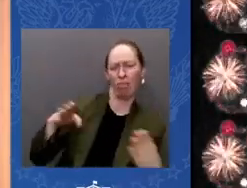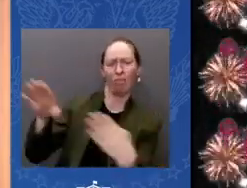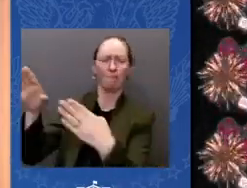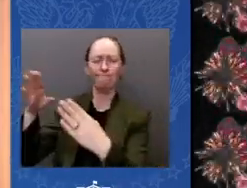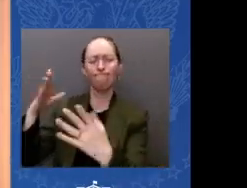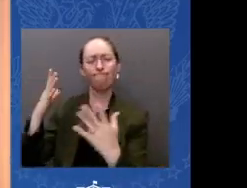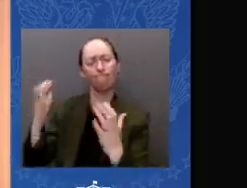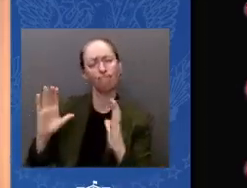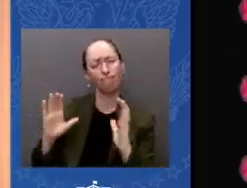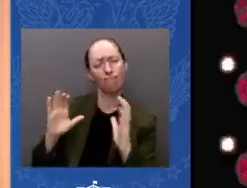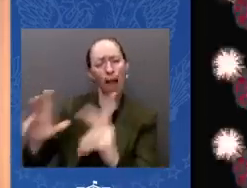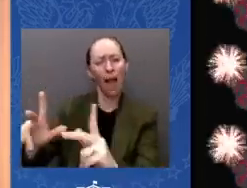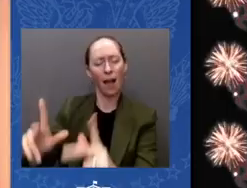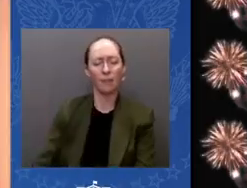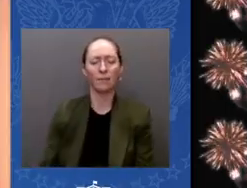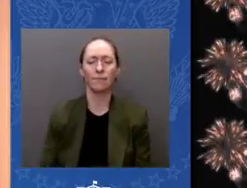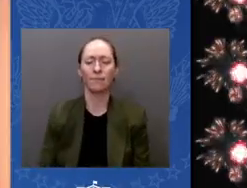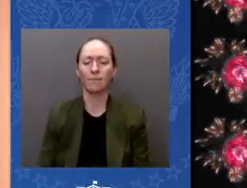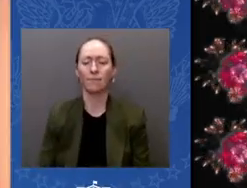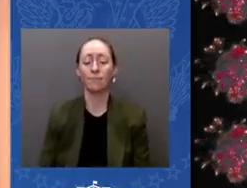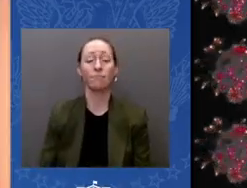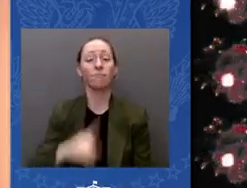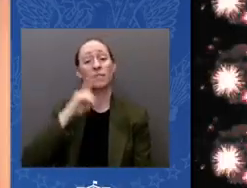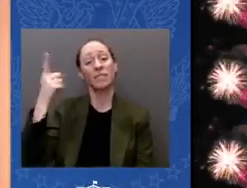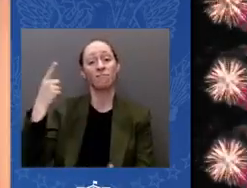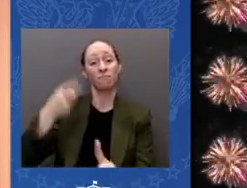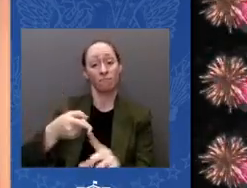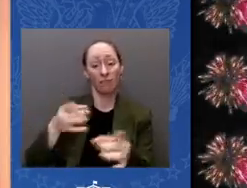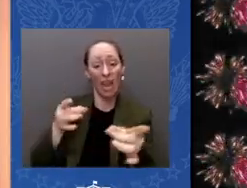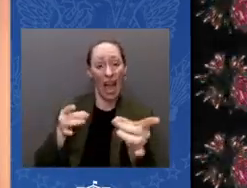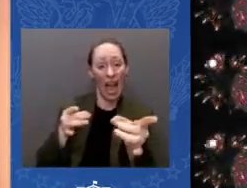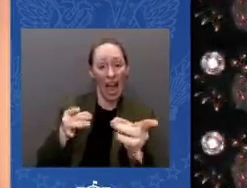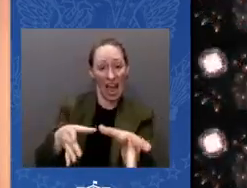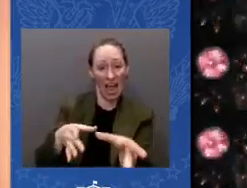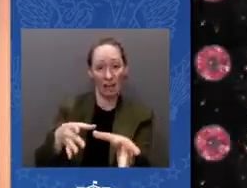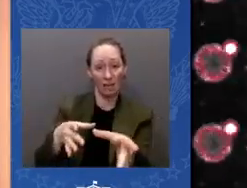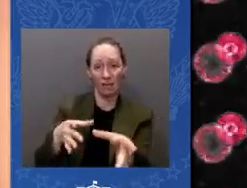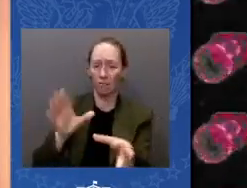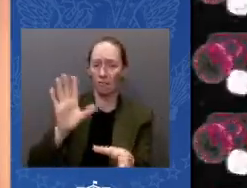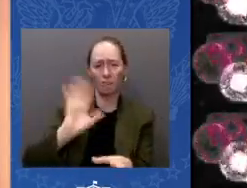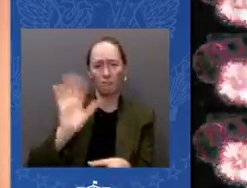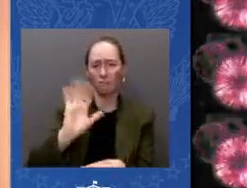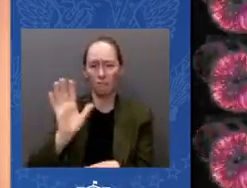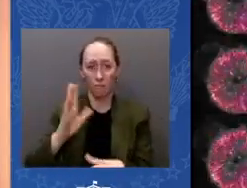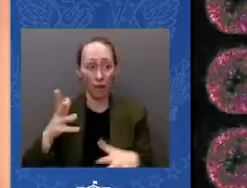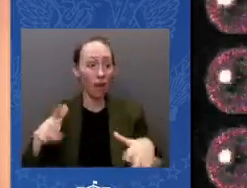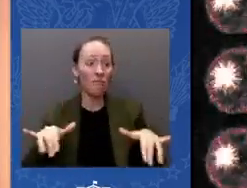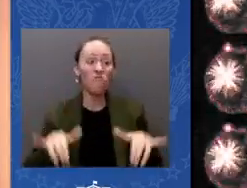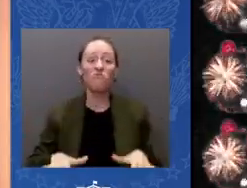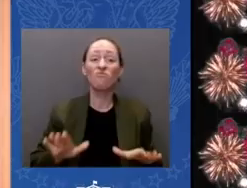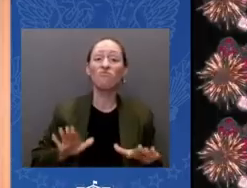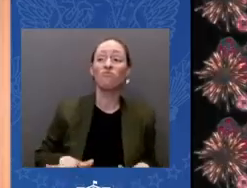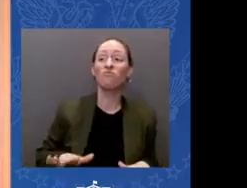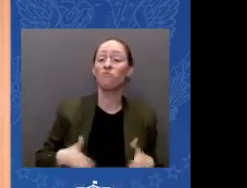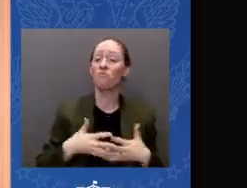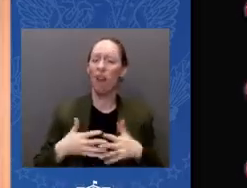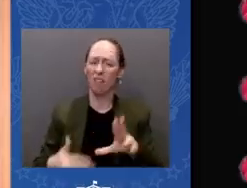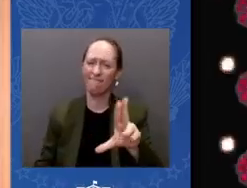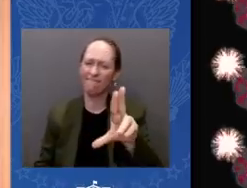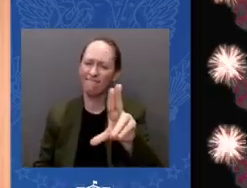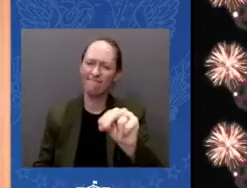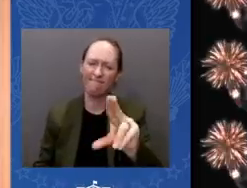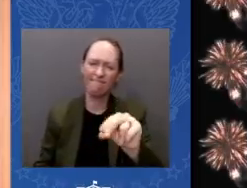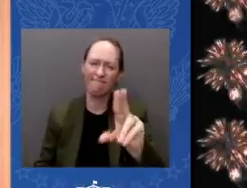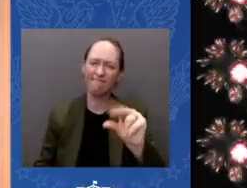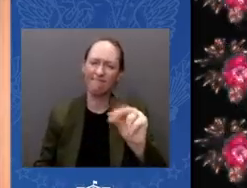complicity. Silence is complicity. And we're not going to, thank you.